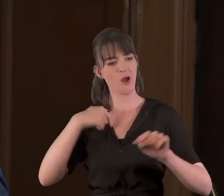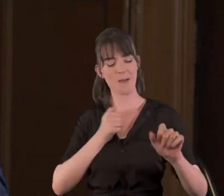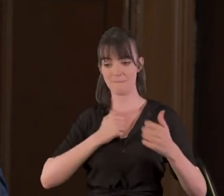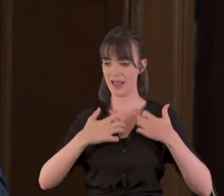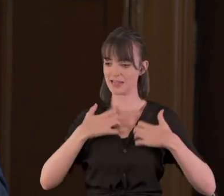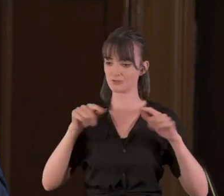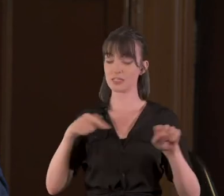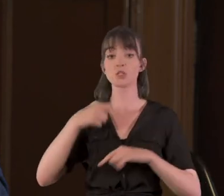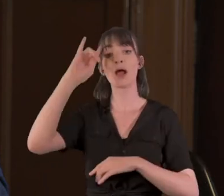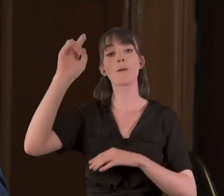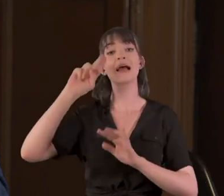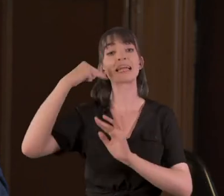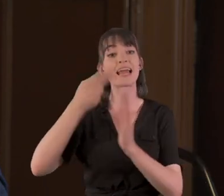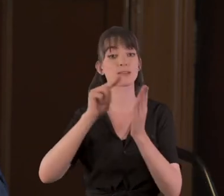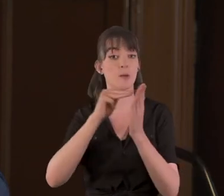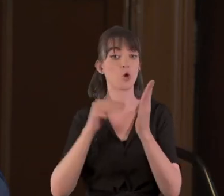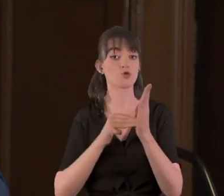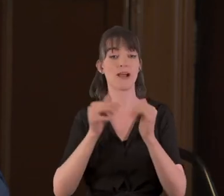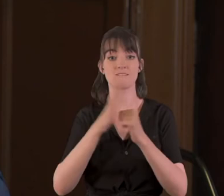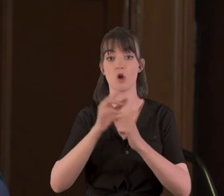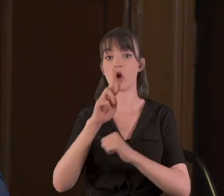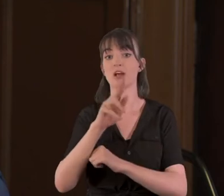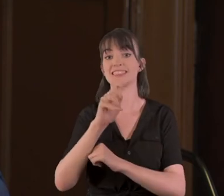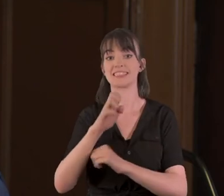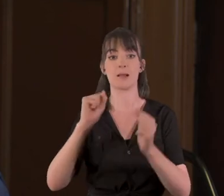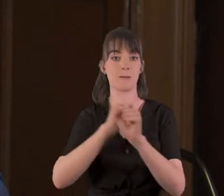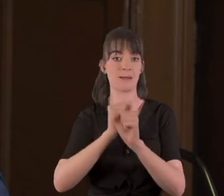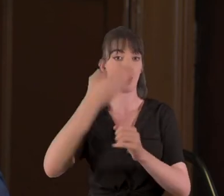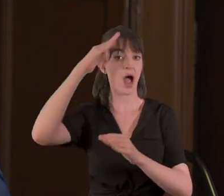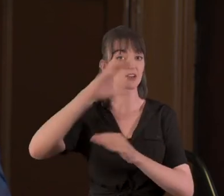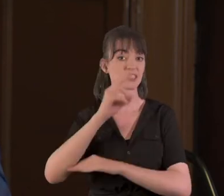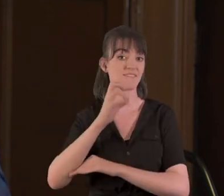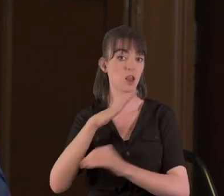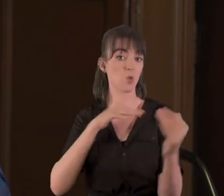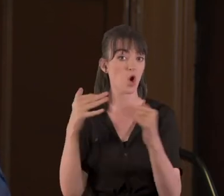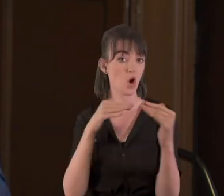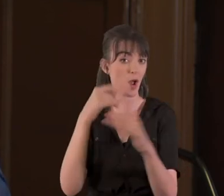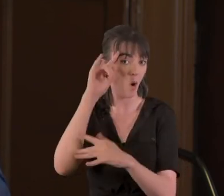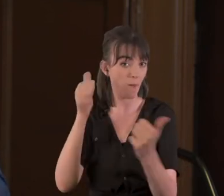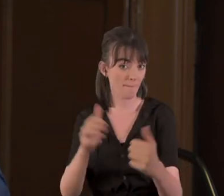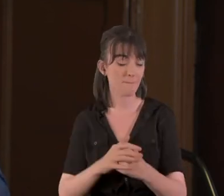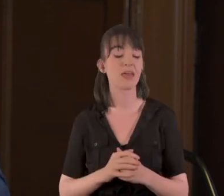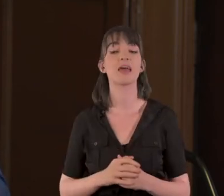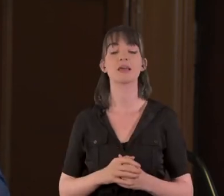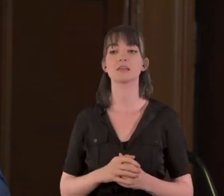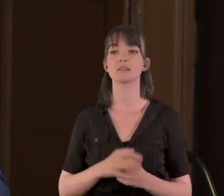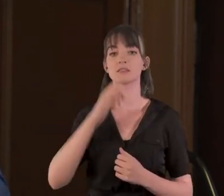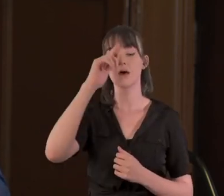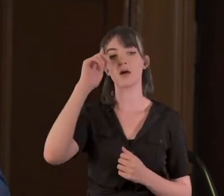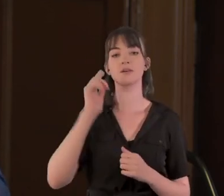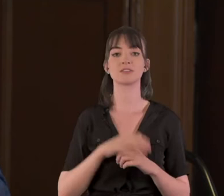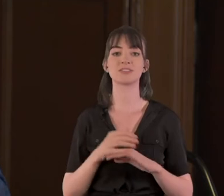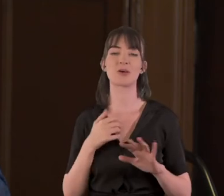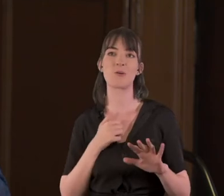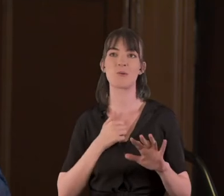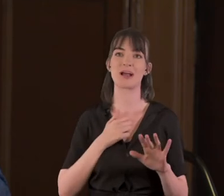RTE will be about the Irish Civil War. So I should be walking even more on